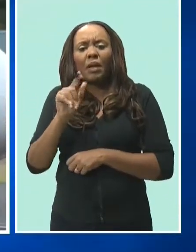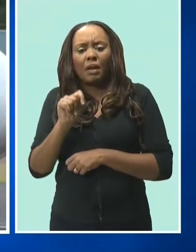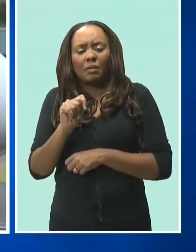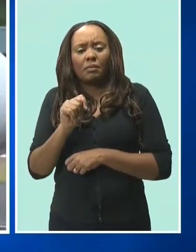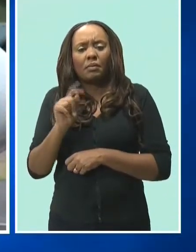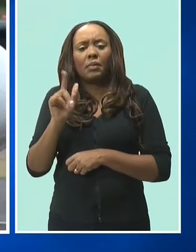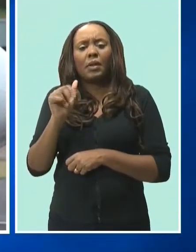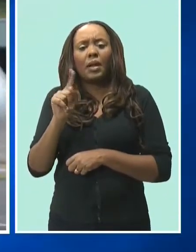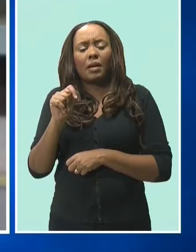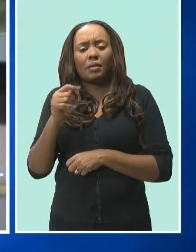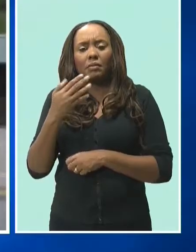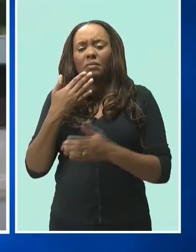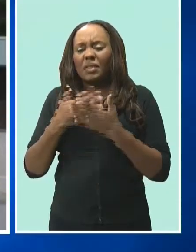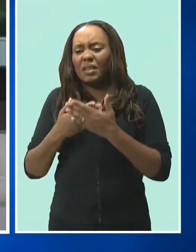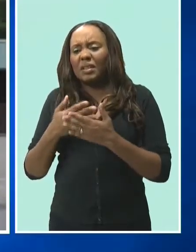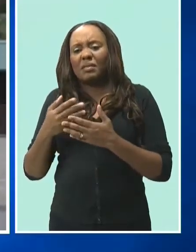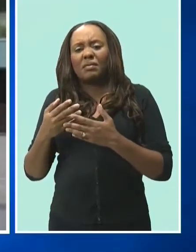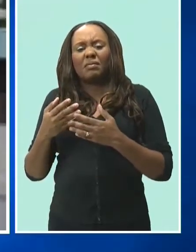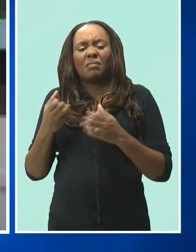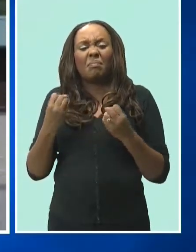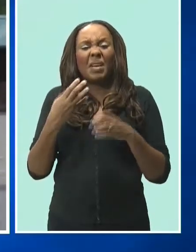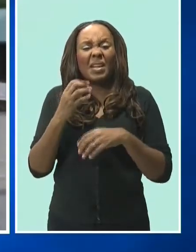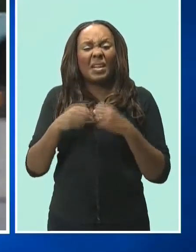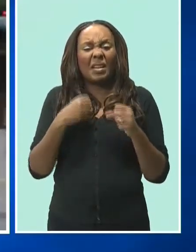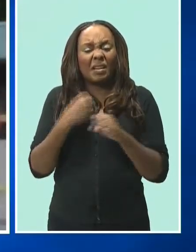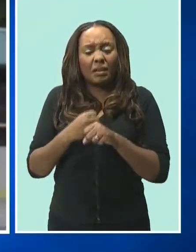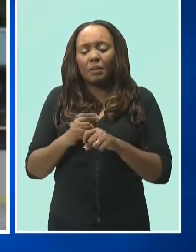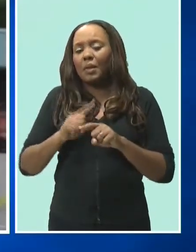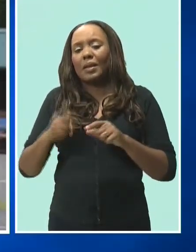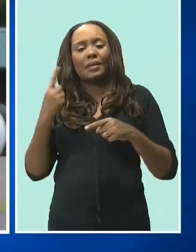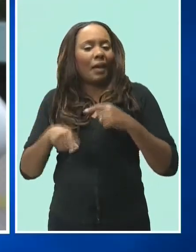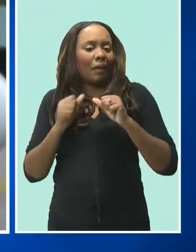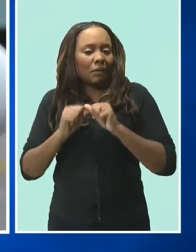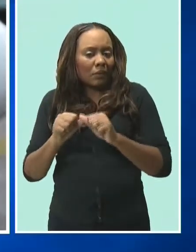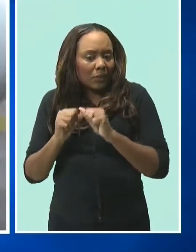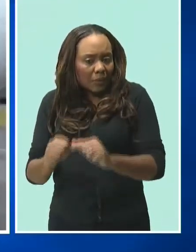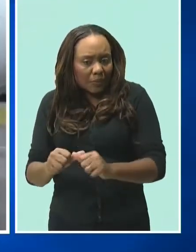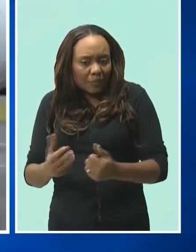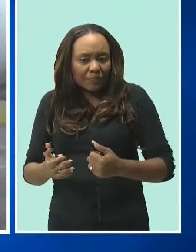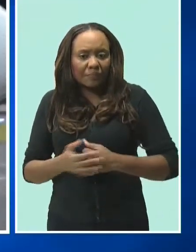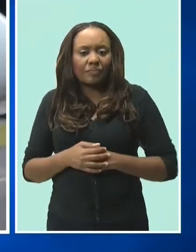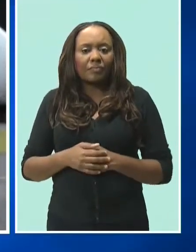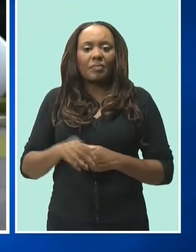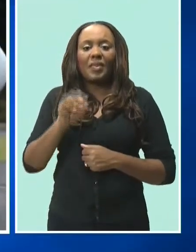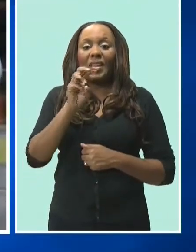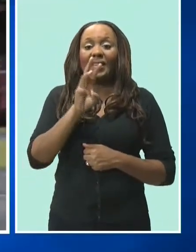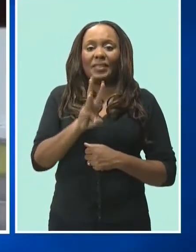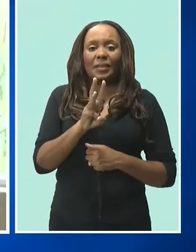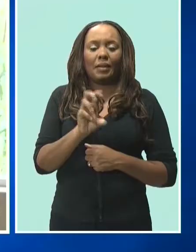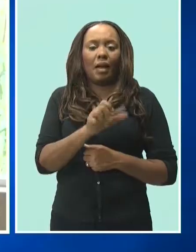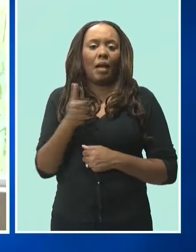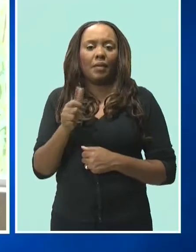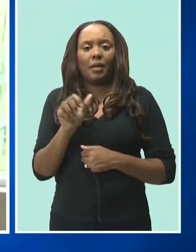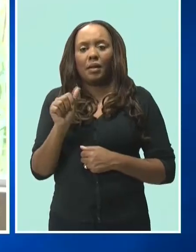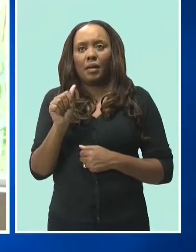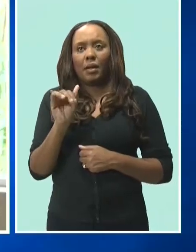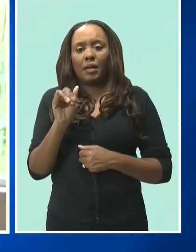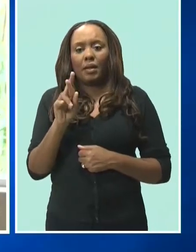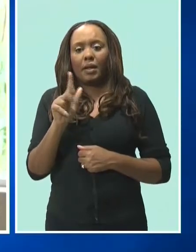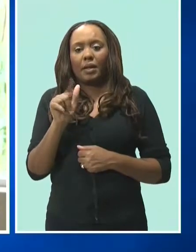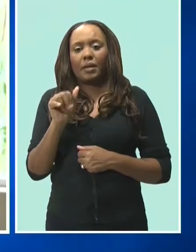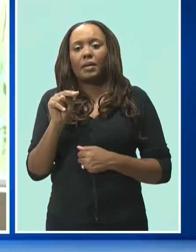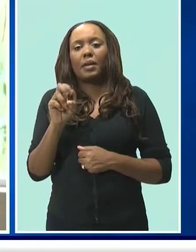no longer continue in its current state. 6 airlines have expressed an interest in filling the gap. SVG